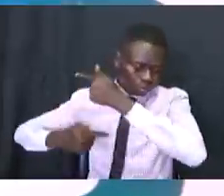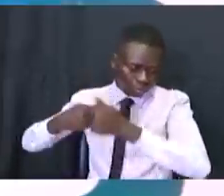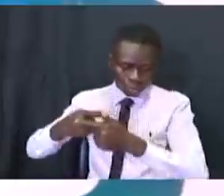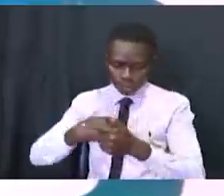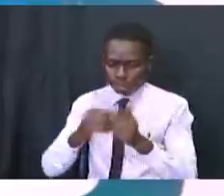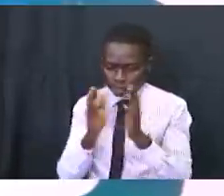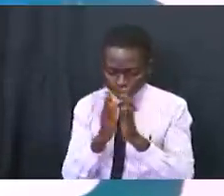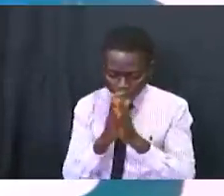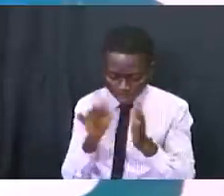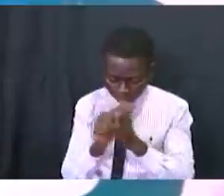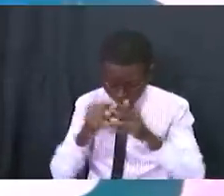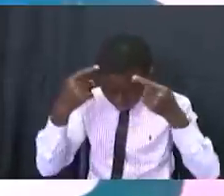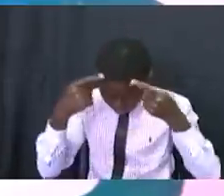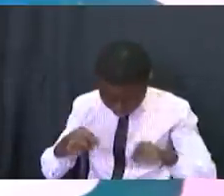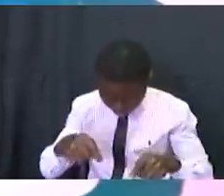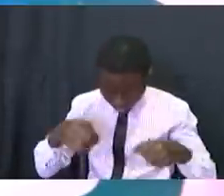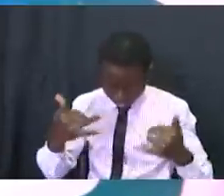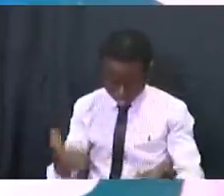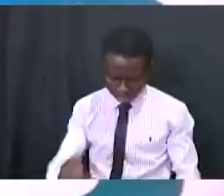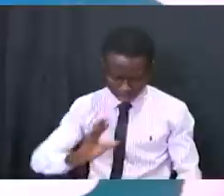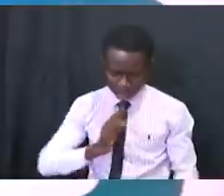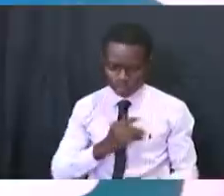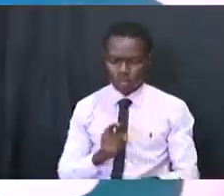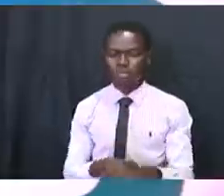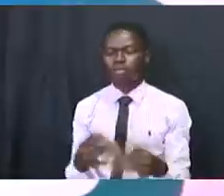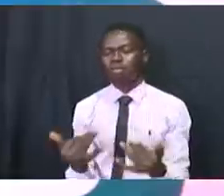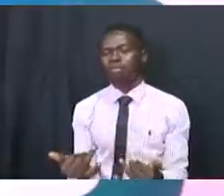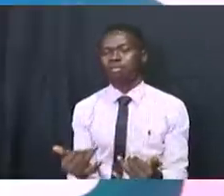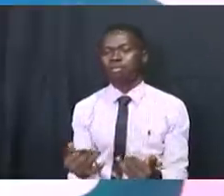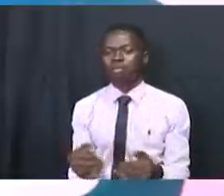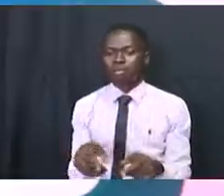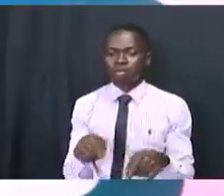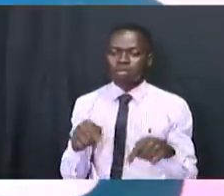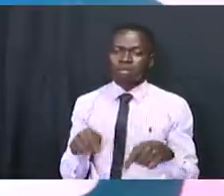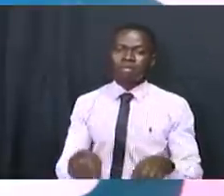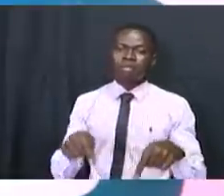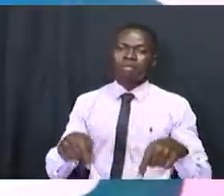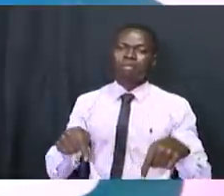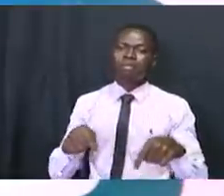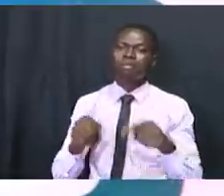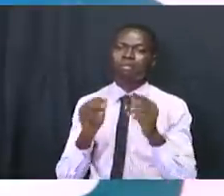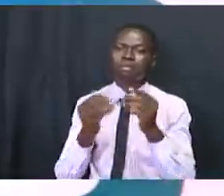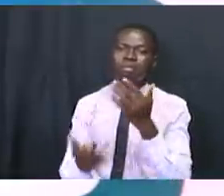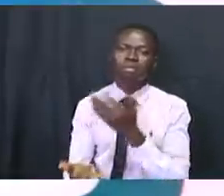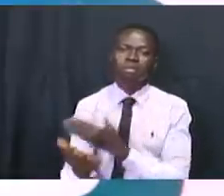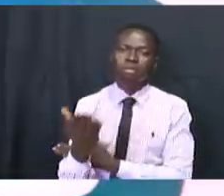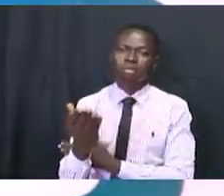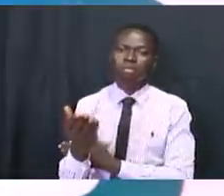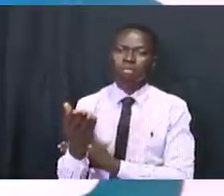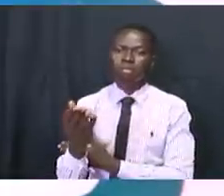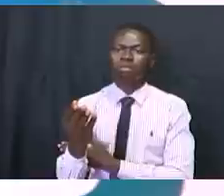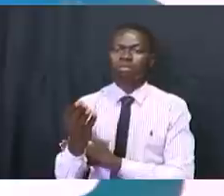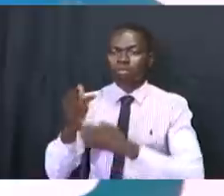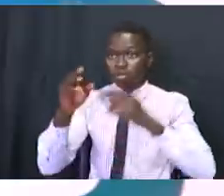pray that it happens in our time. This morning, I would like to speak on the